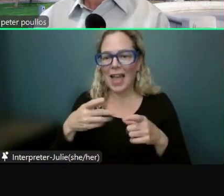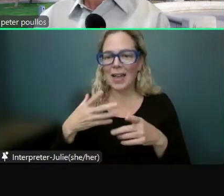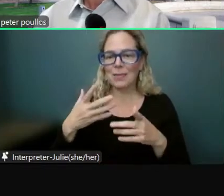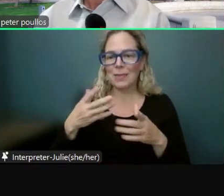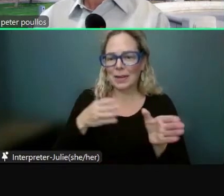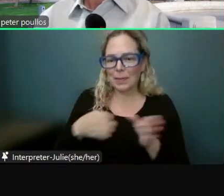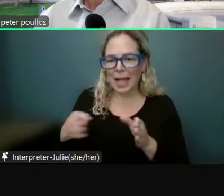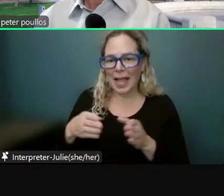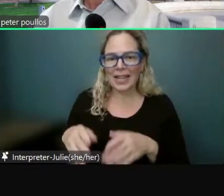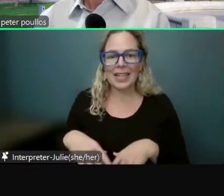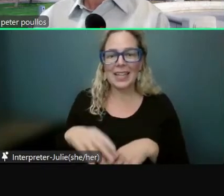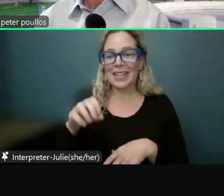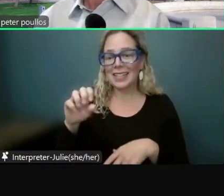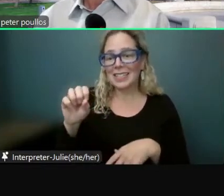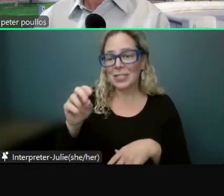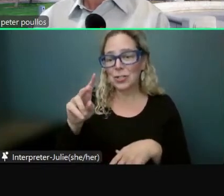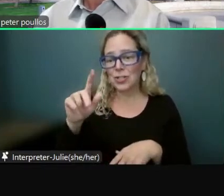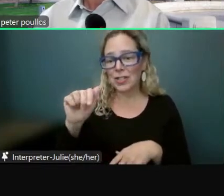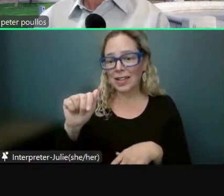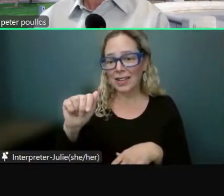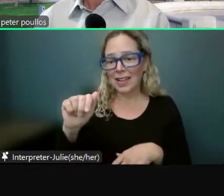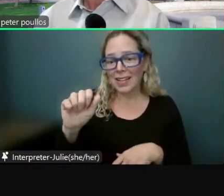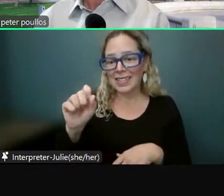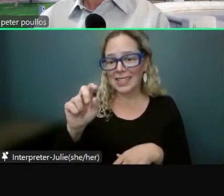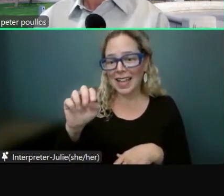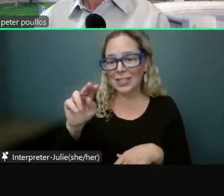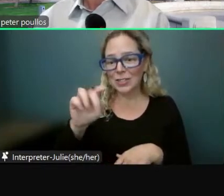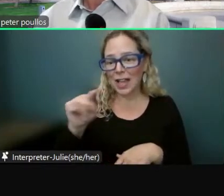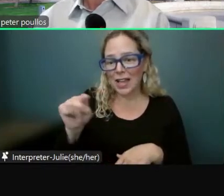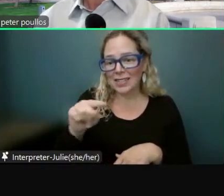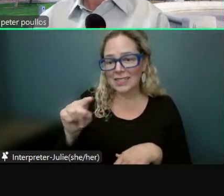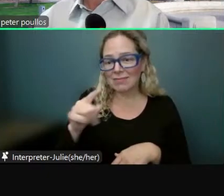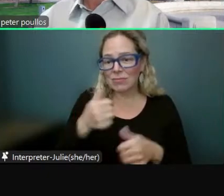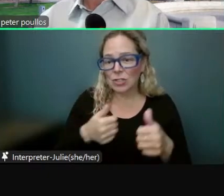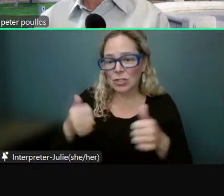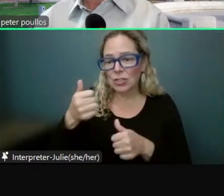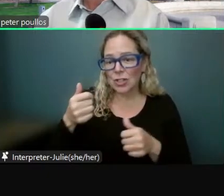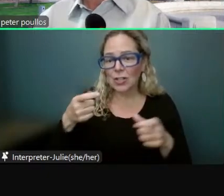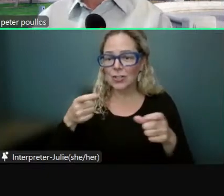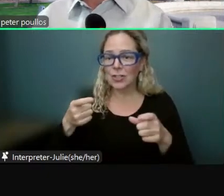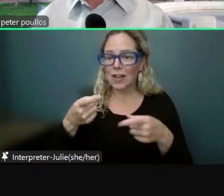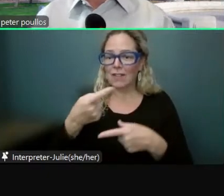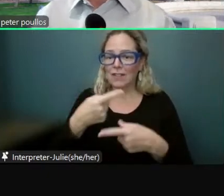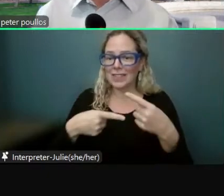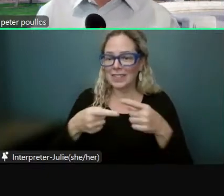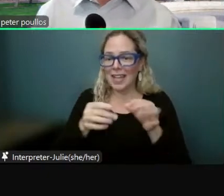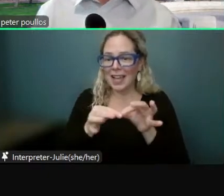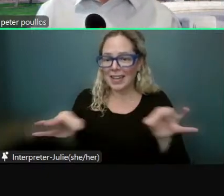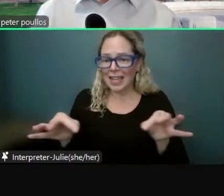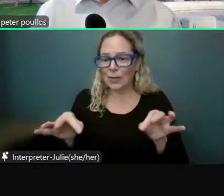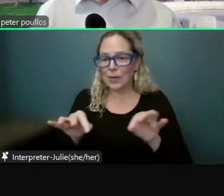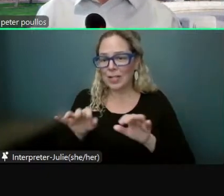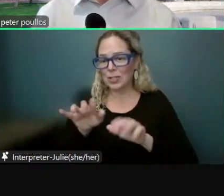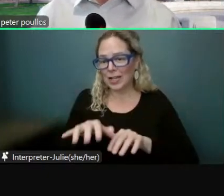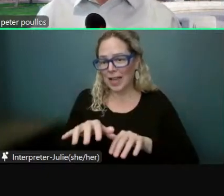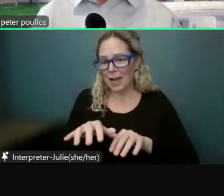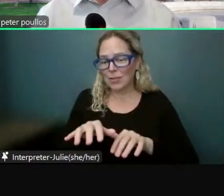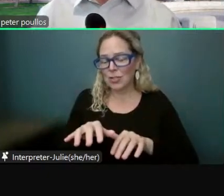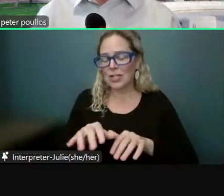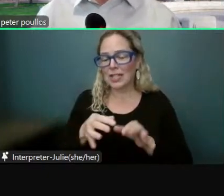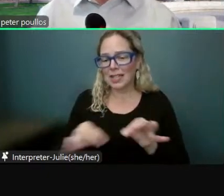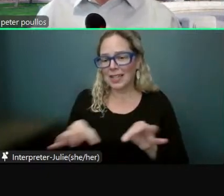guru. Sheila Sanchez is in charge of sign language and closed captioning and